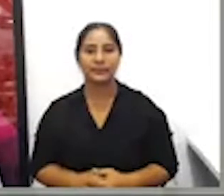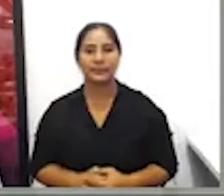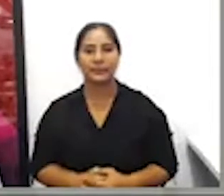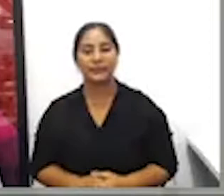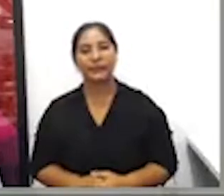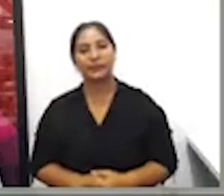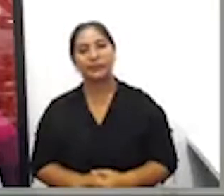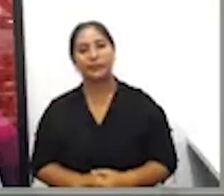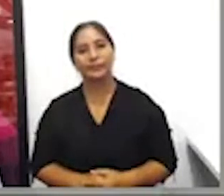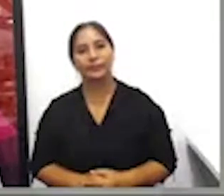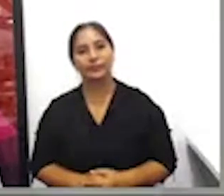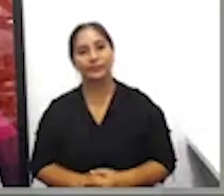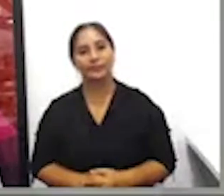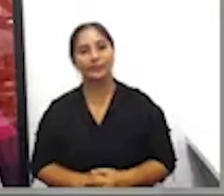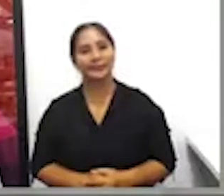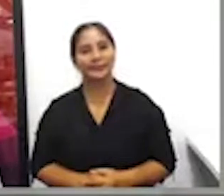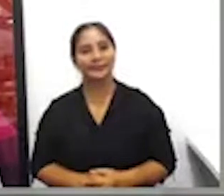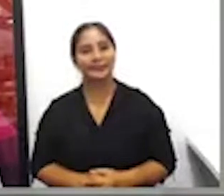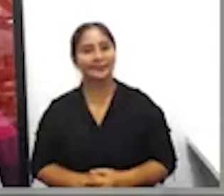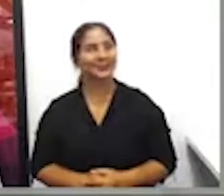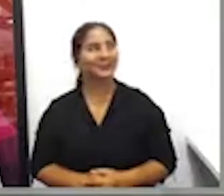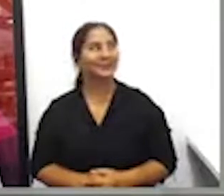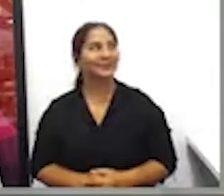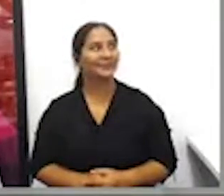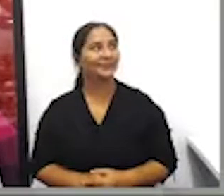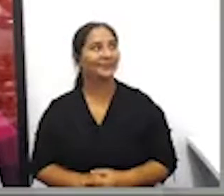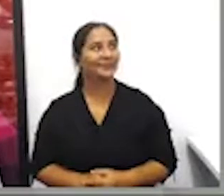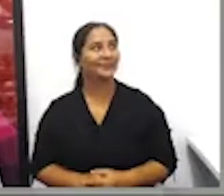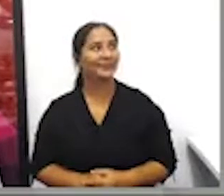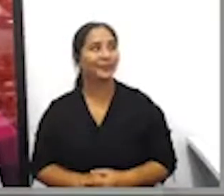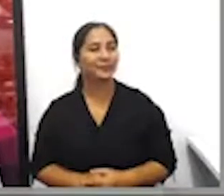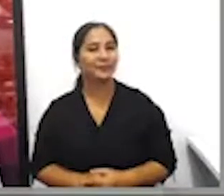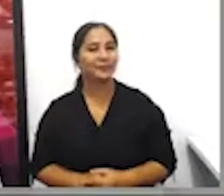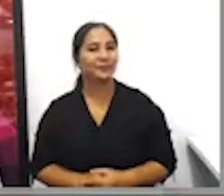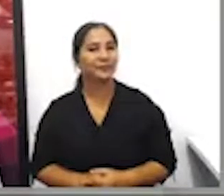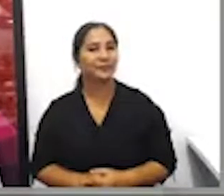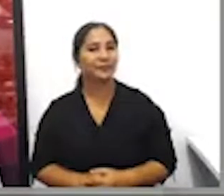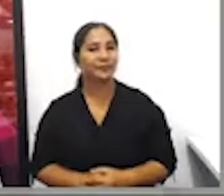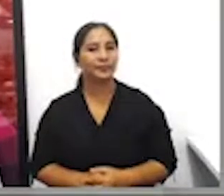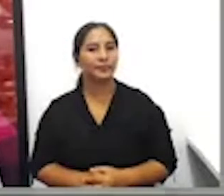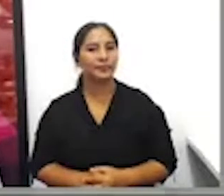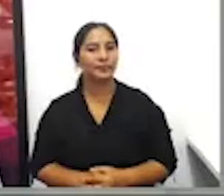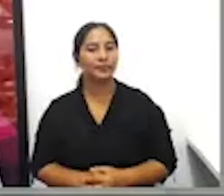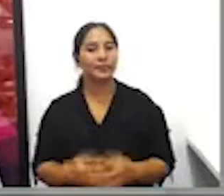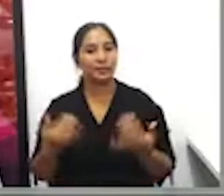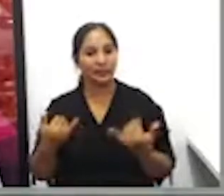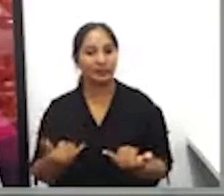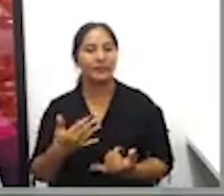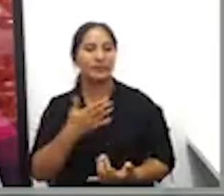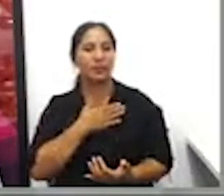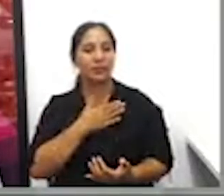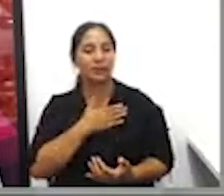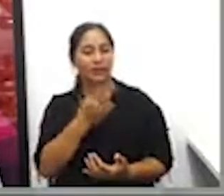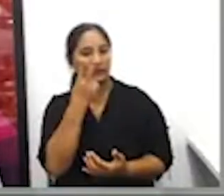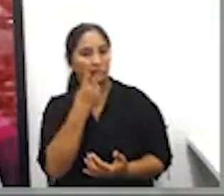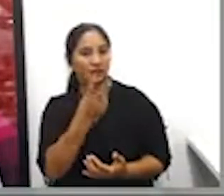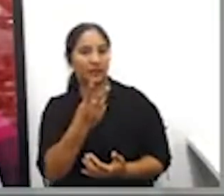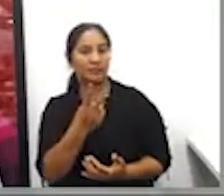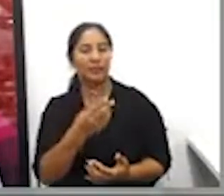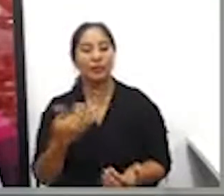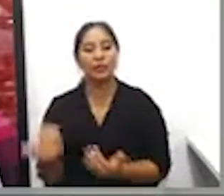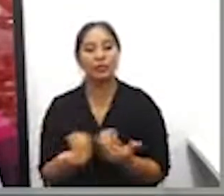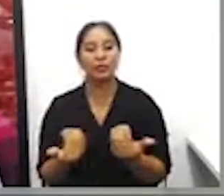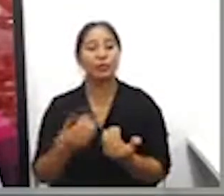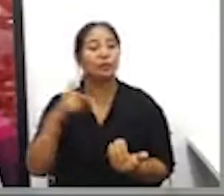The thing I am proudest of is that my daughter now challenges me that she is